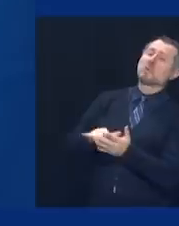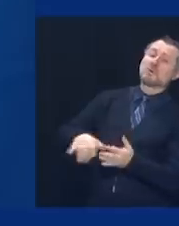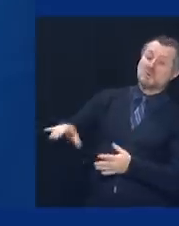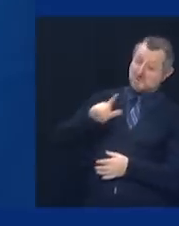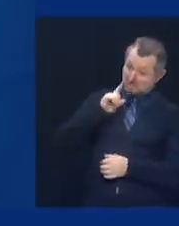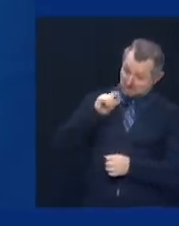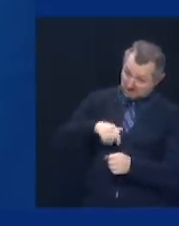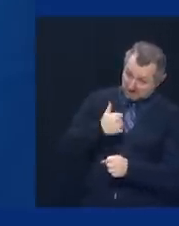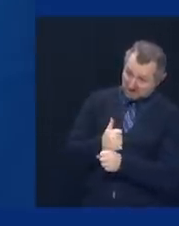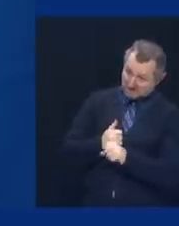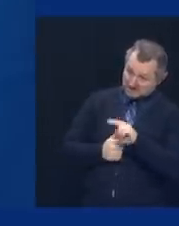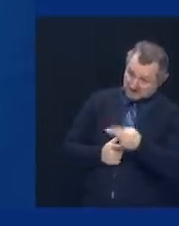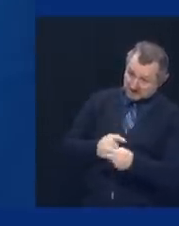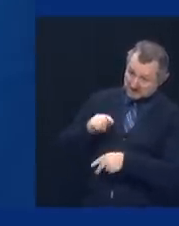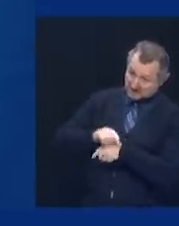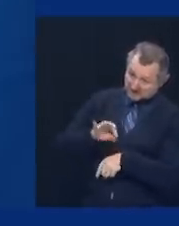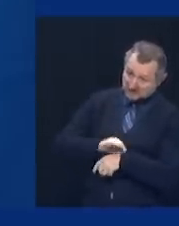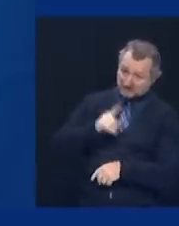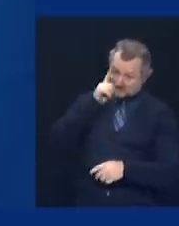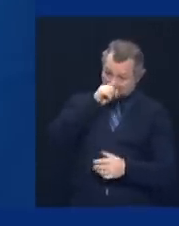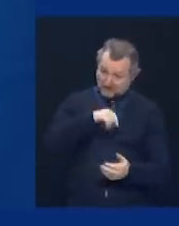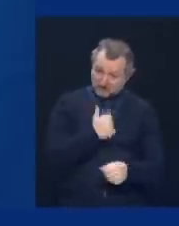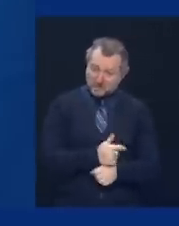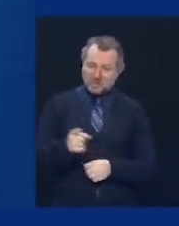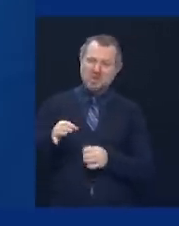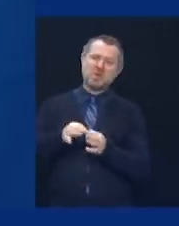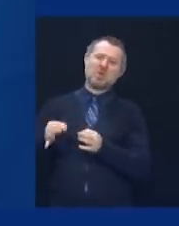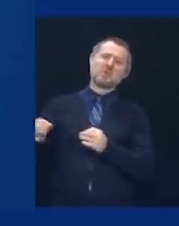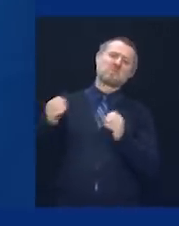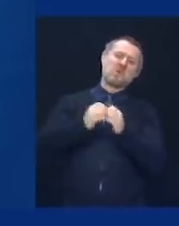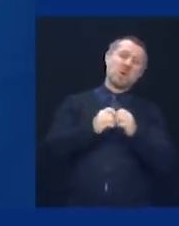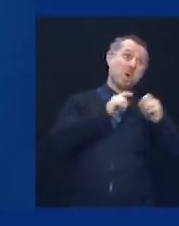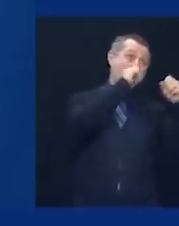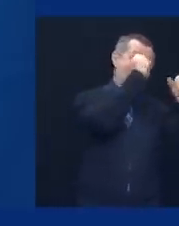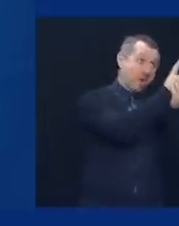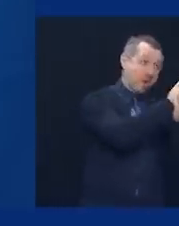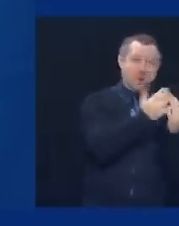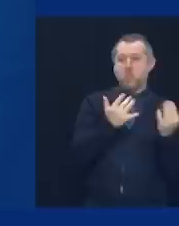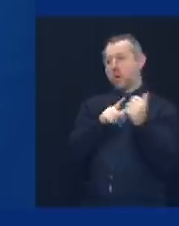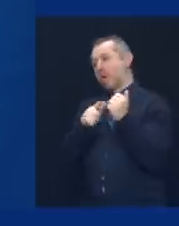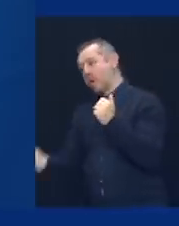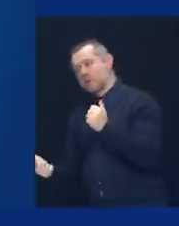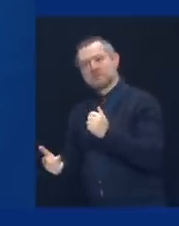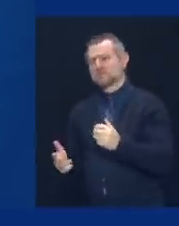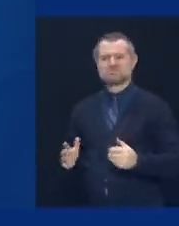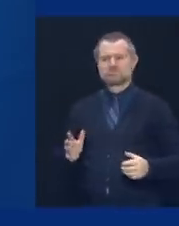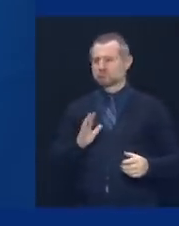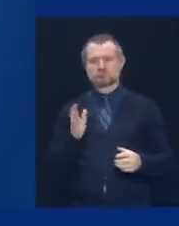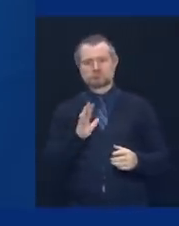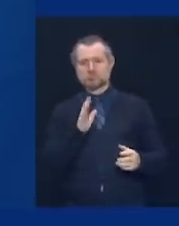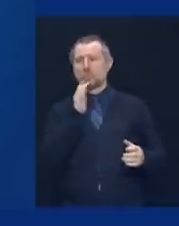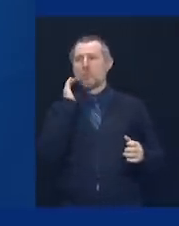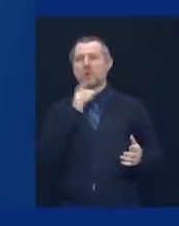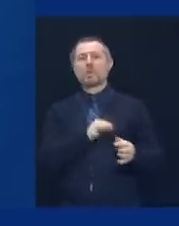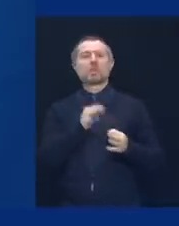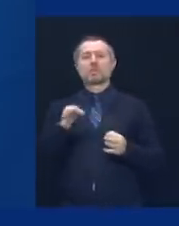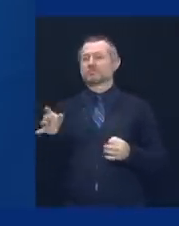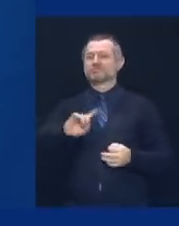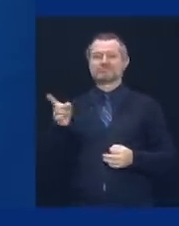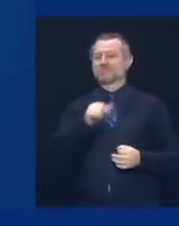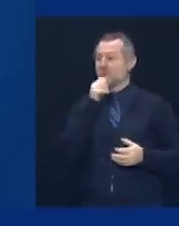vaccine. And maybe New York won't get the vaccine because of the New York panel. Yeah, the New York panel